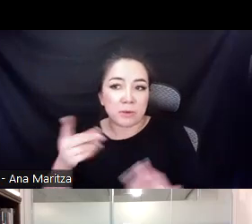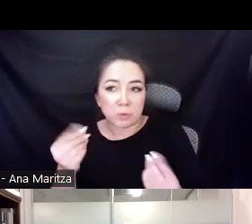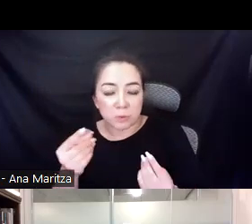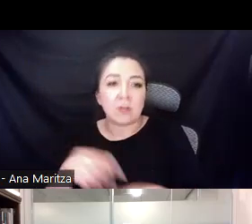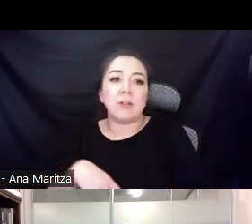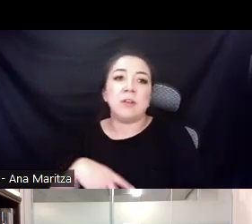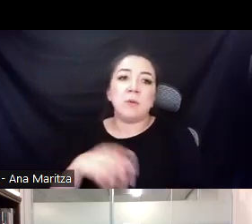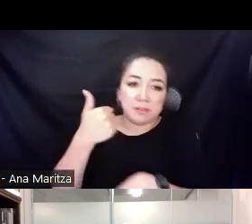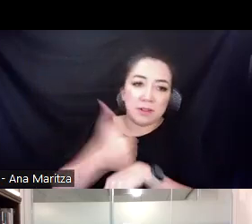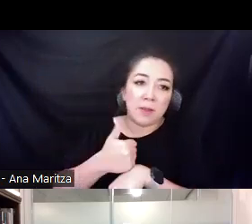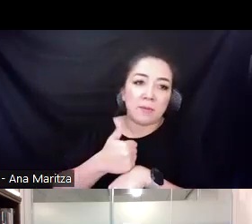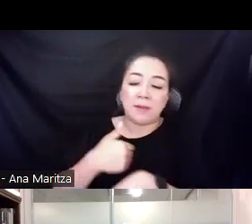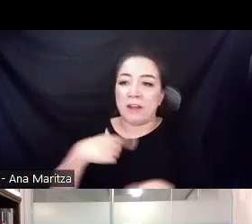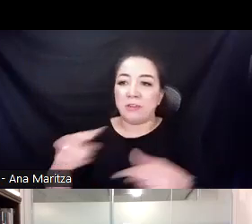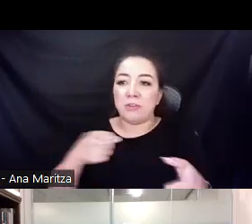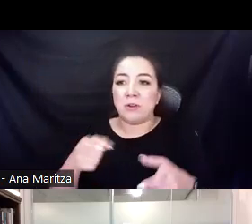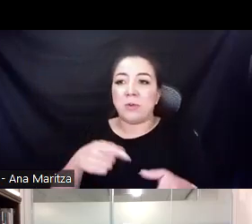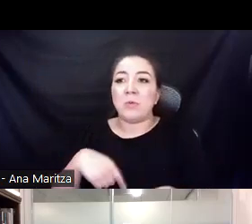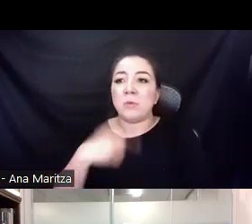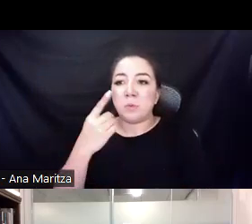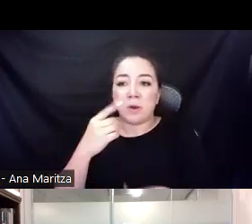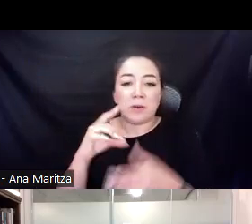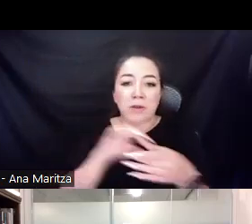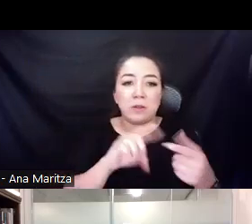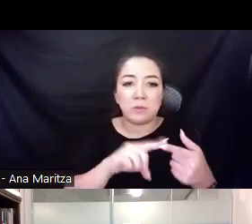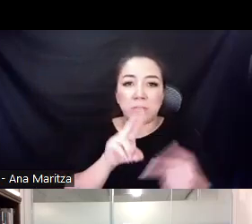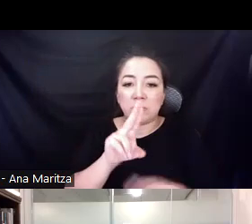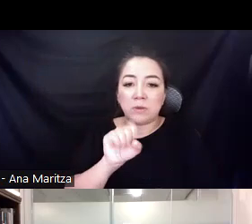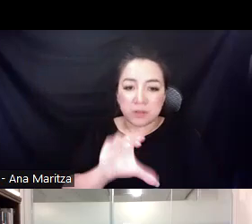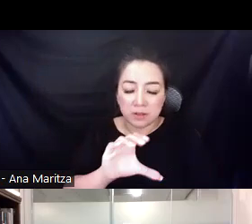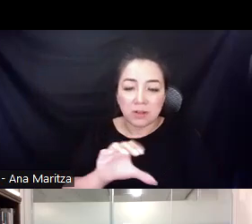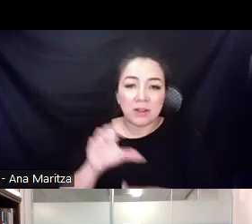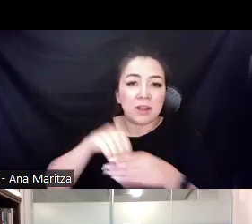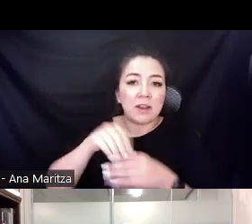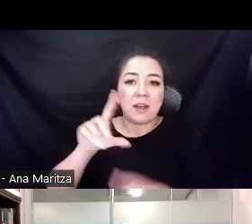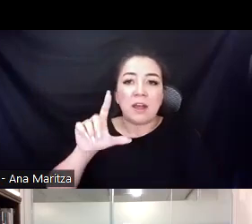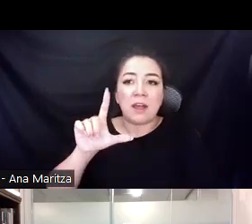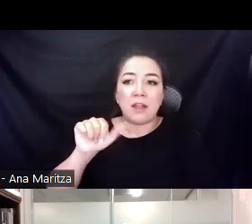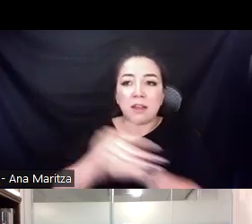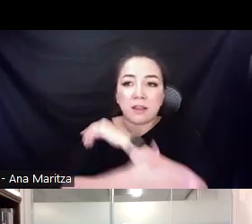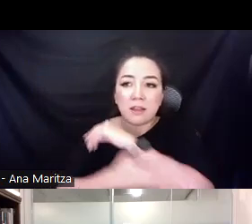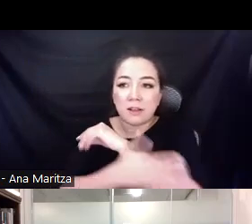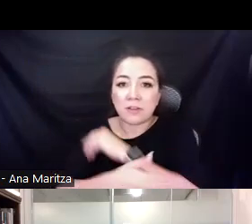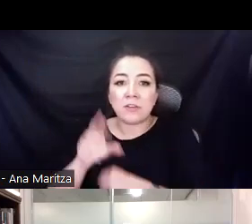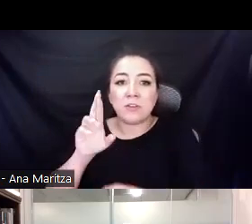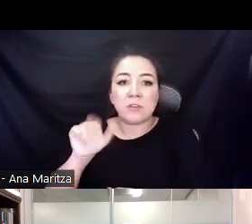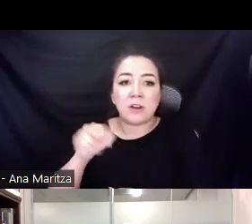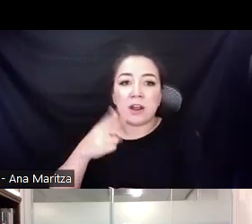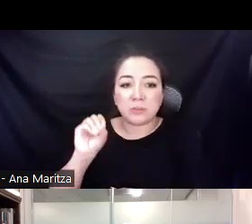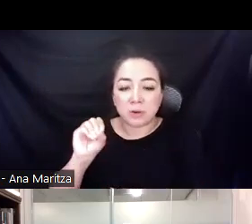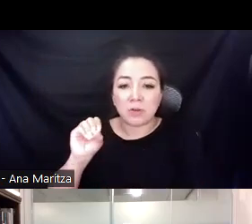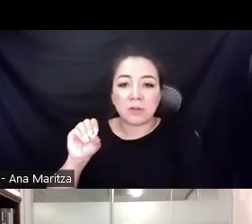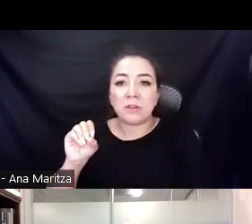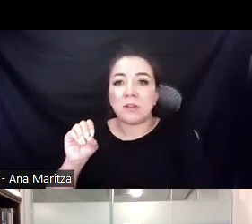established. And I direct one affiliated with USC located in LA County at Rancho Los Amigos, which is part of the LA